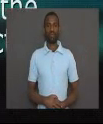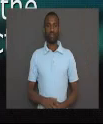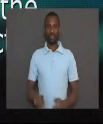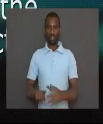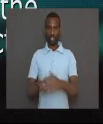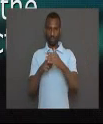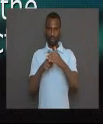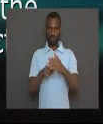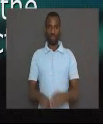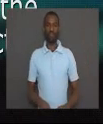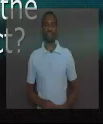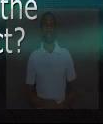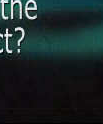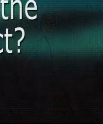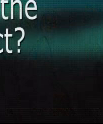Begin.